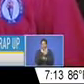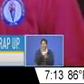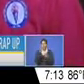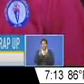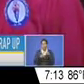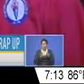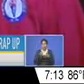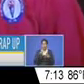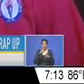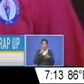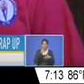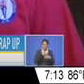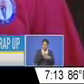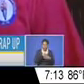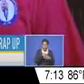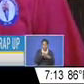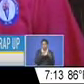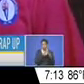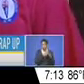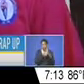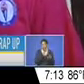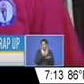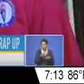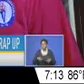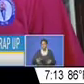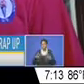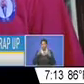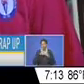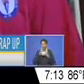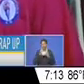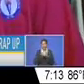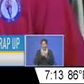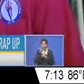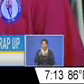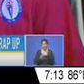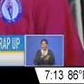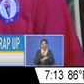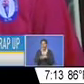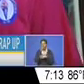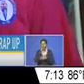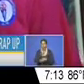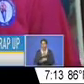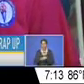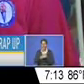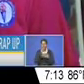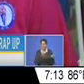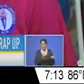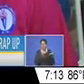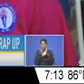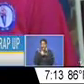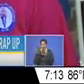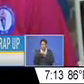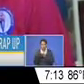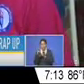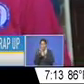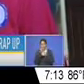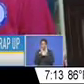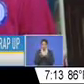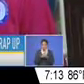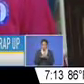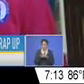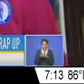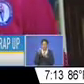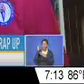and constituency level, because that's where you touch lives. That's where you talk to the people. That's where you really, really carry the policies and the vision